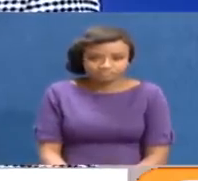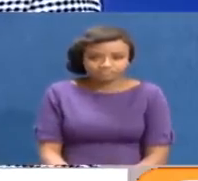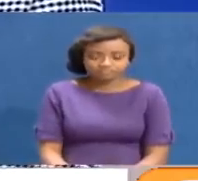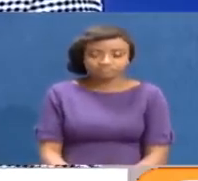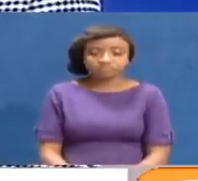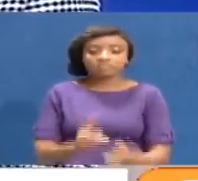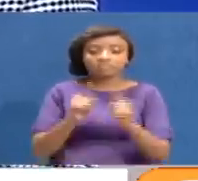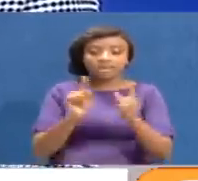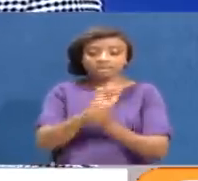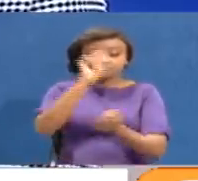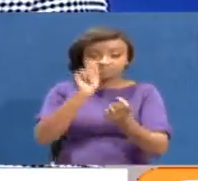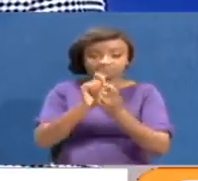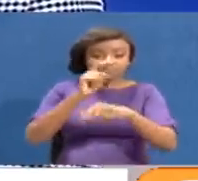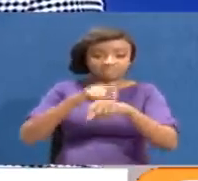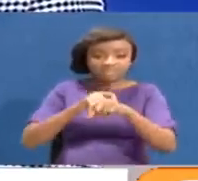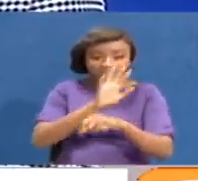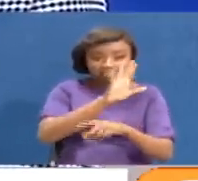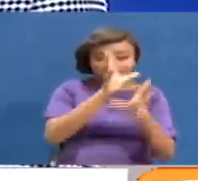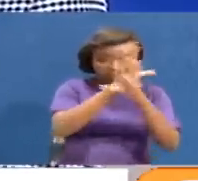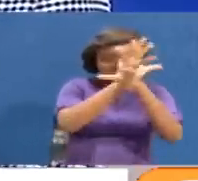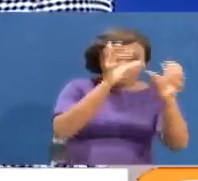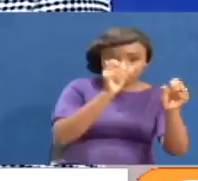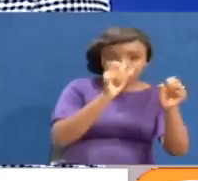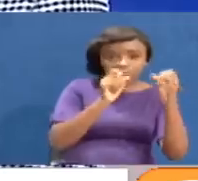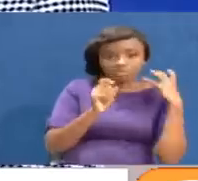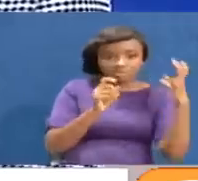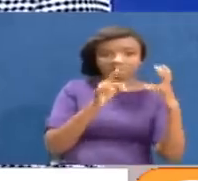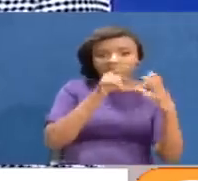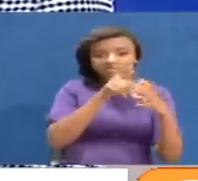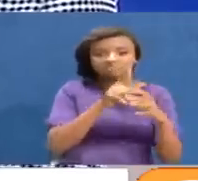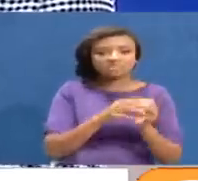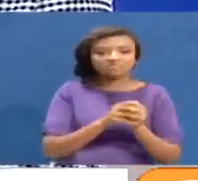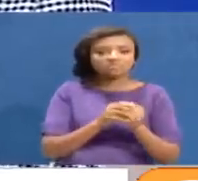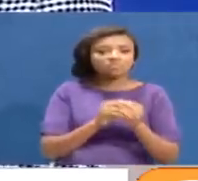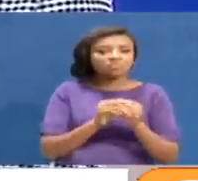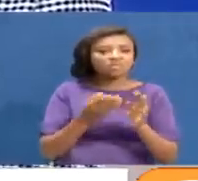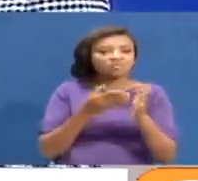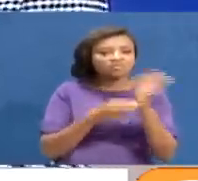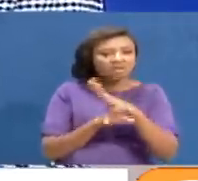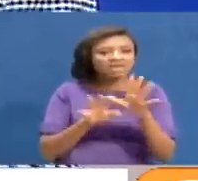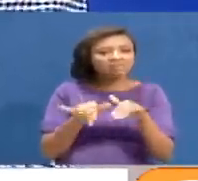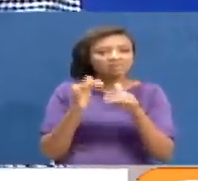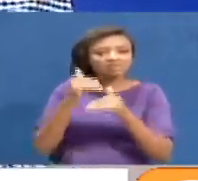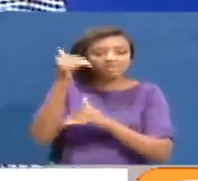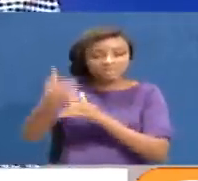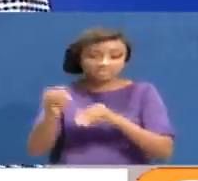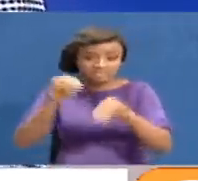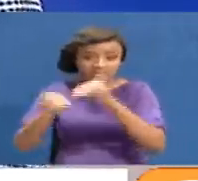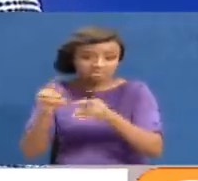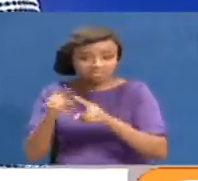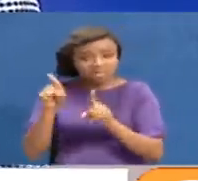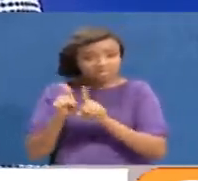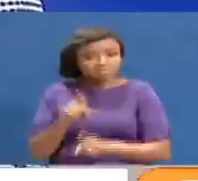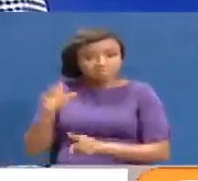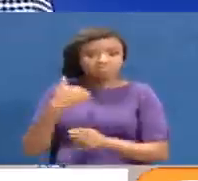loser, especially when mm-hmm. that presidential candidate is then told to go back and wait for the next election. Yeah. Never mind that he had almost